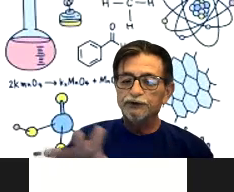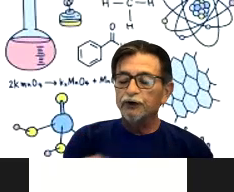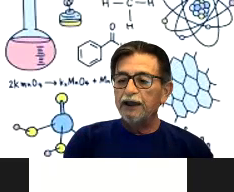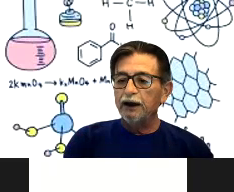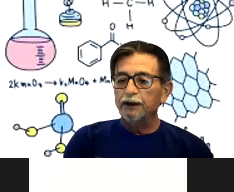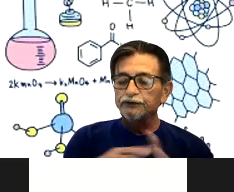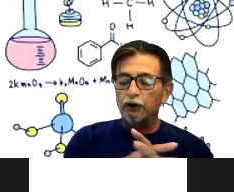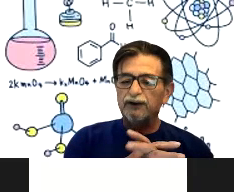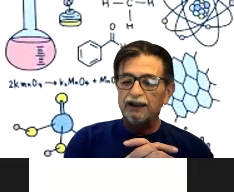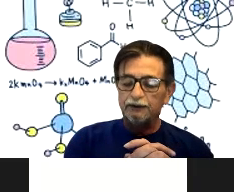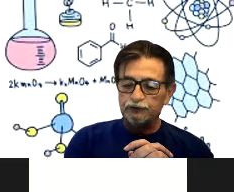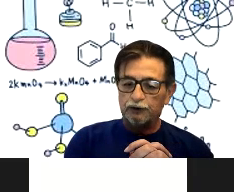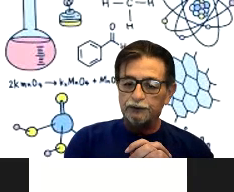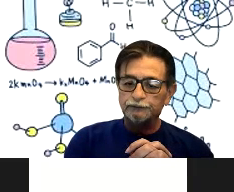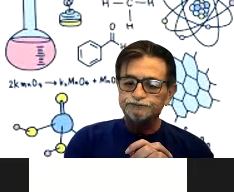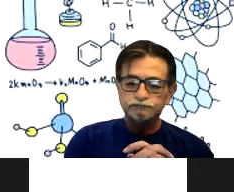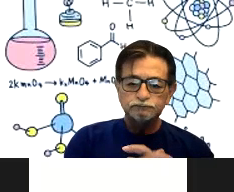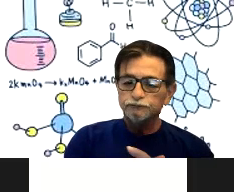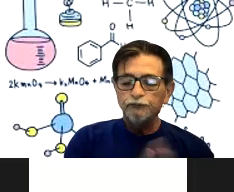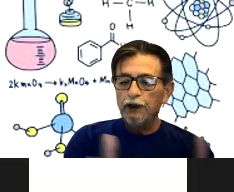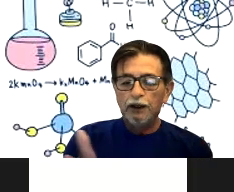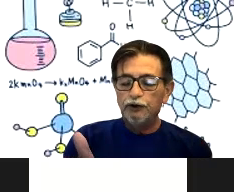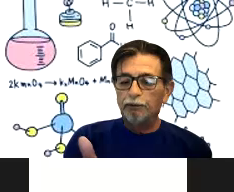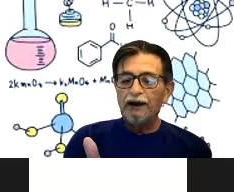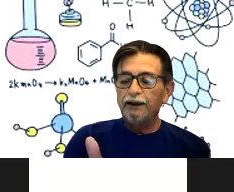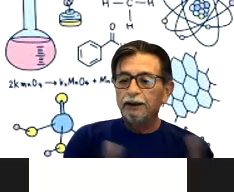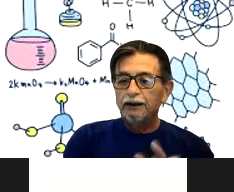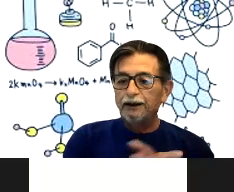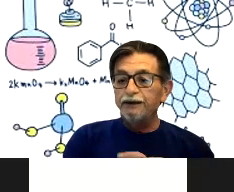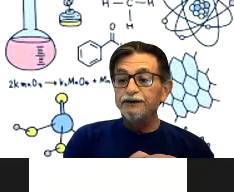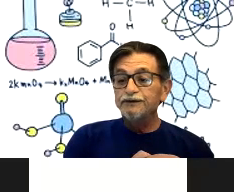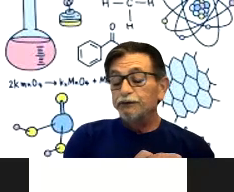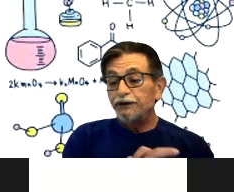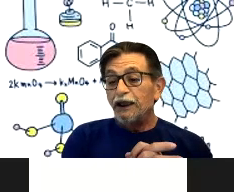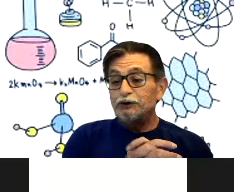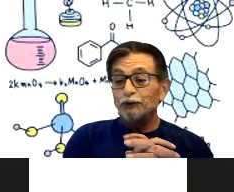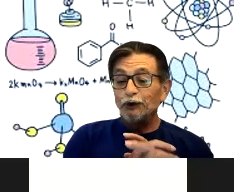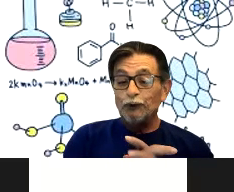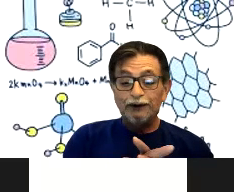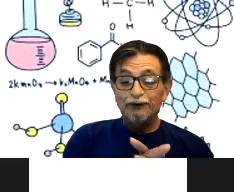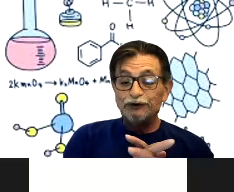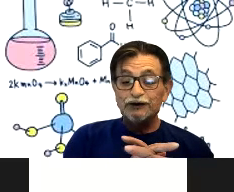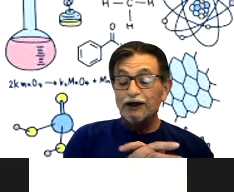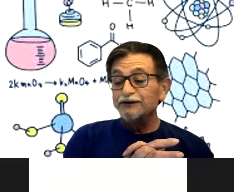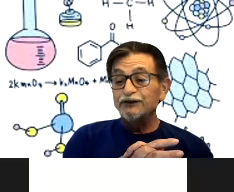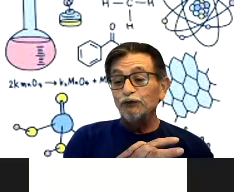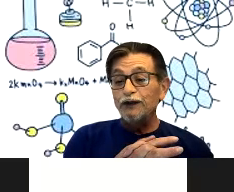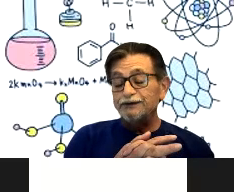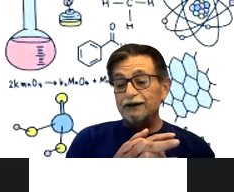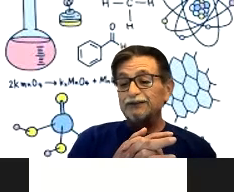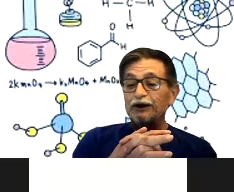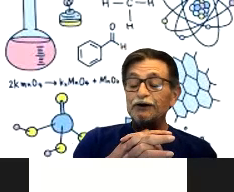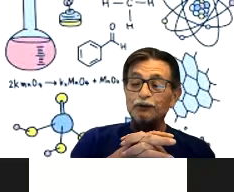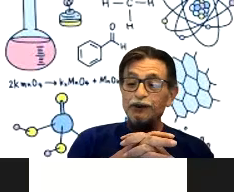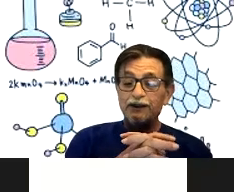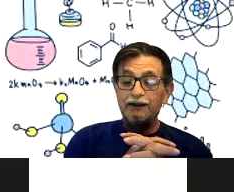other ones are anions, they're all negative charge. You probably eat these every day and don't know it. There's a lot of sulfates